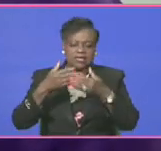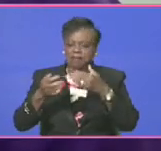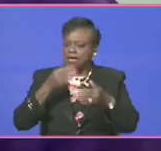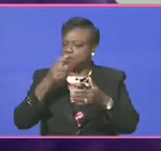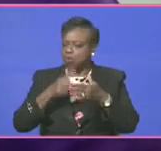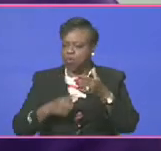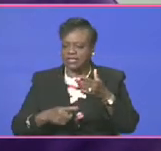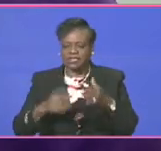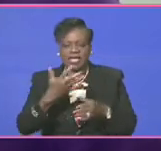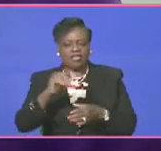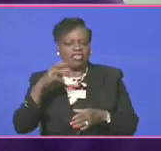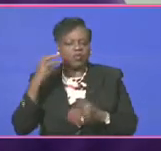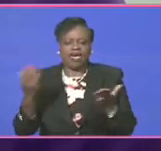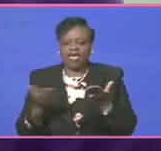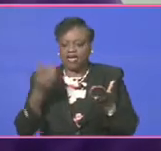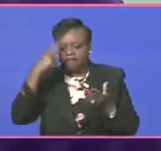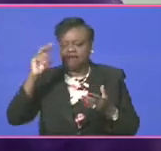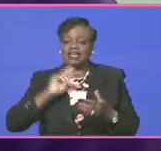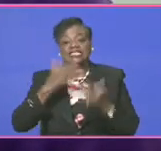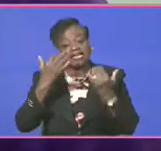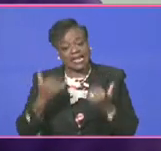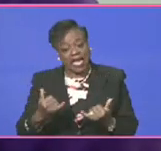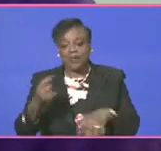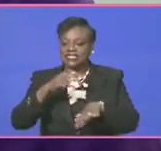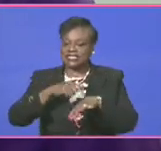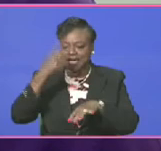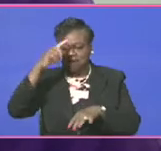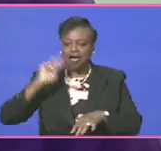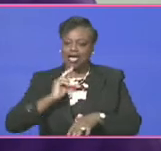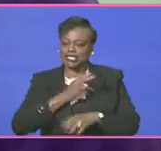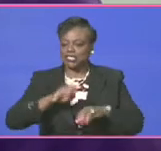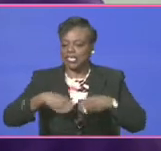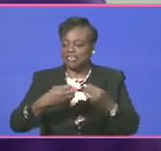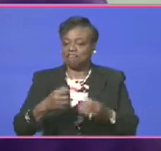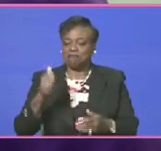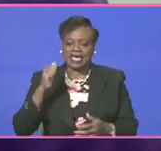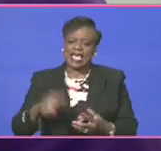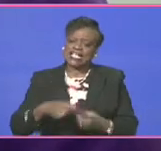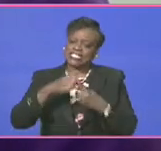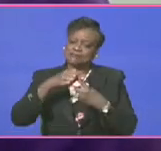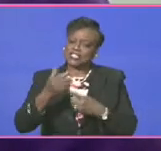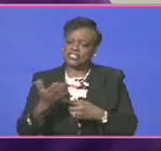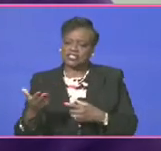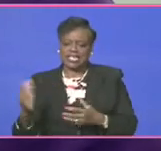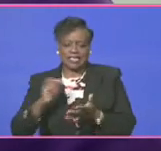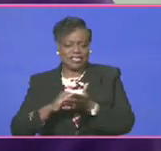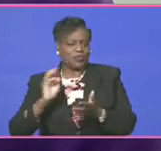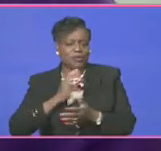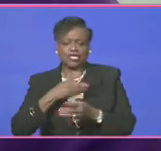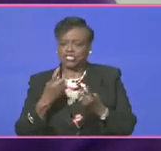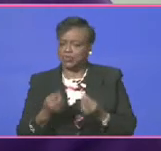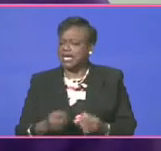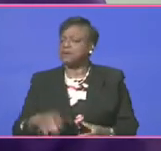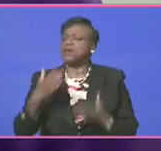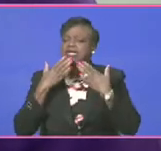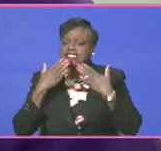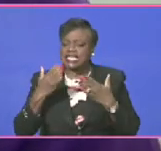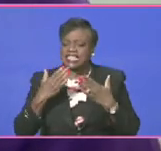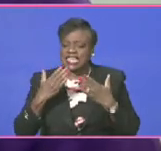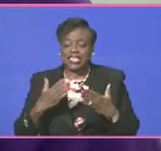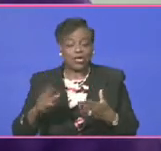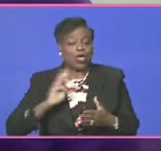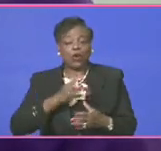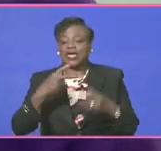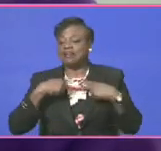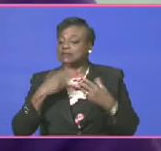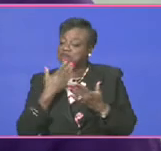been here for us, and so it's now it's our time to give back to them. And it's a special thing that we're doing. We want to say thank you. We have some goodies for them.